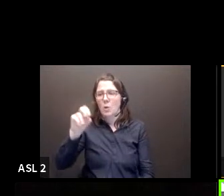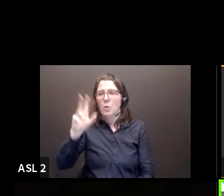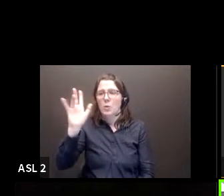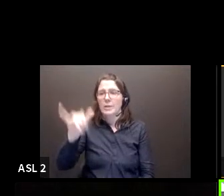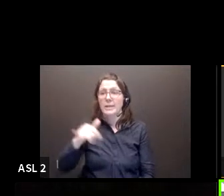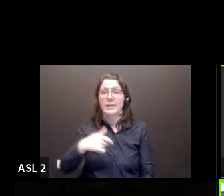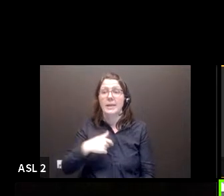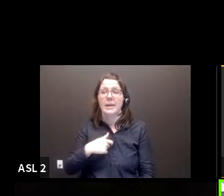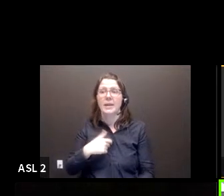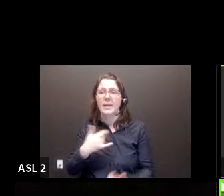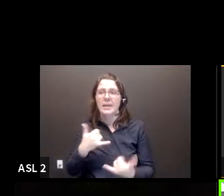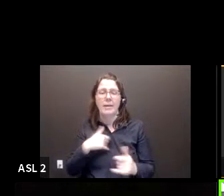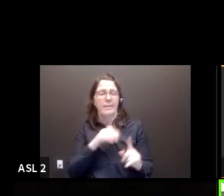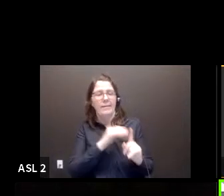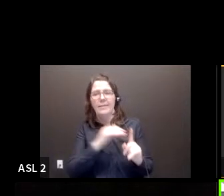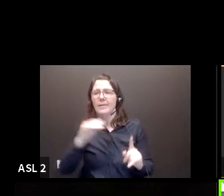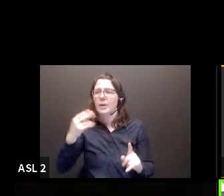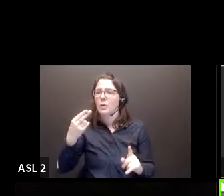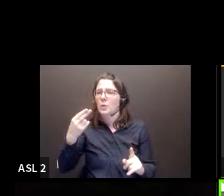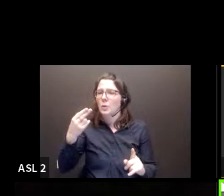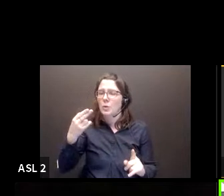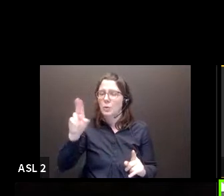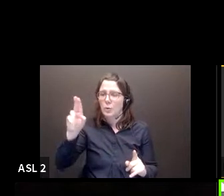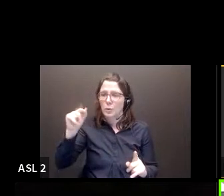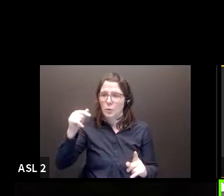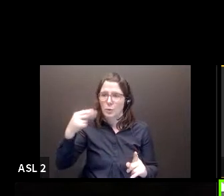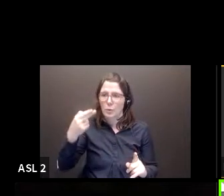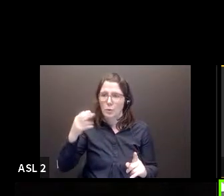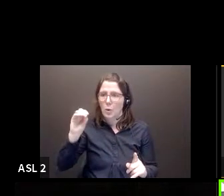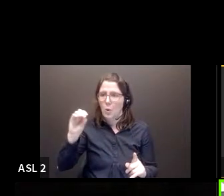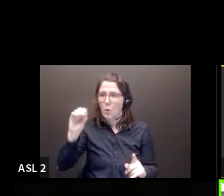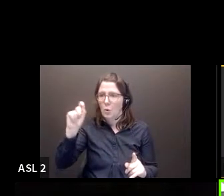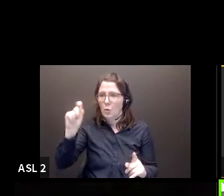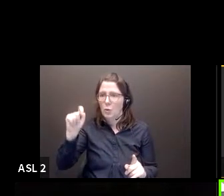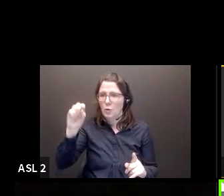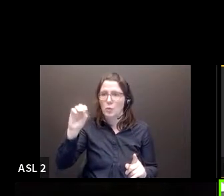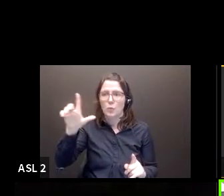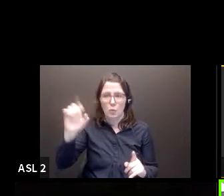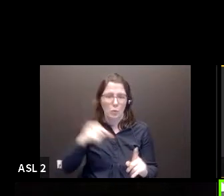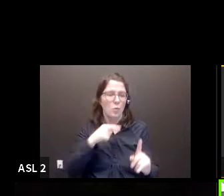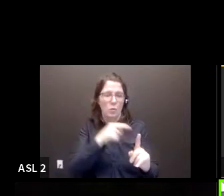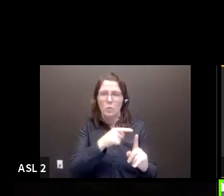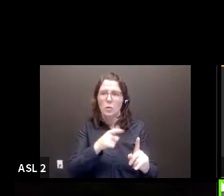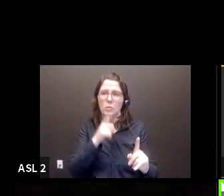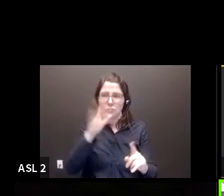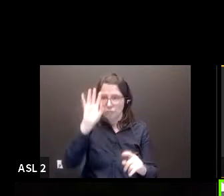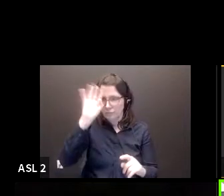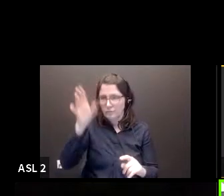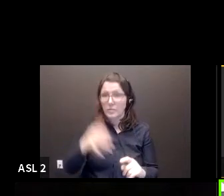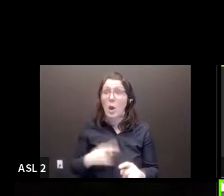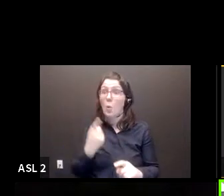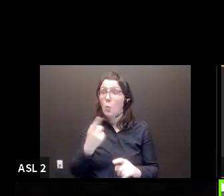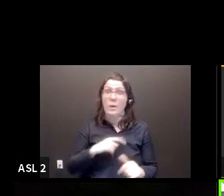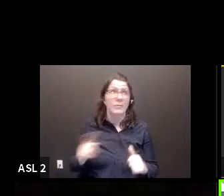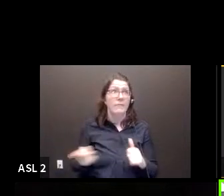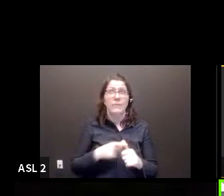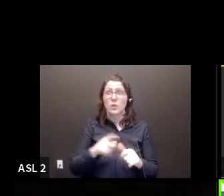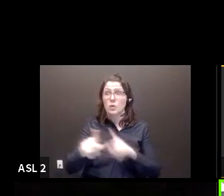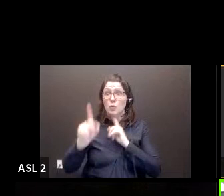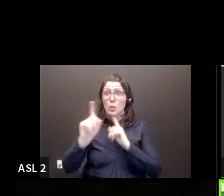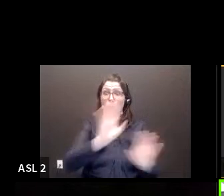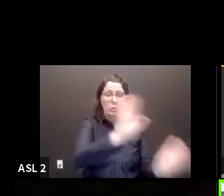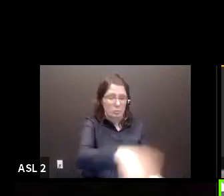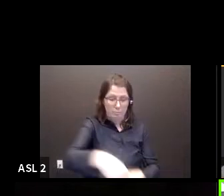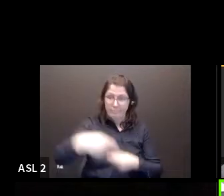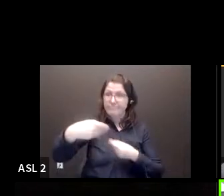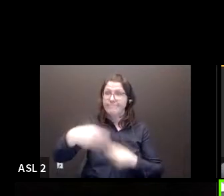research and the consultation on this is one of the actually the first reports i received as chief of police uh okay